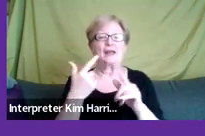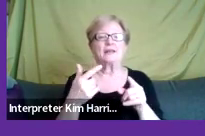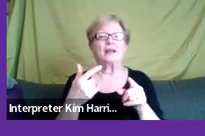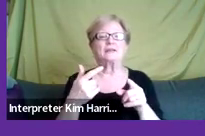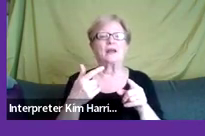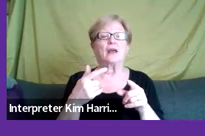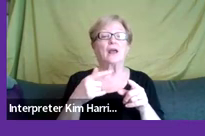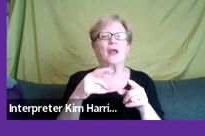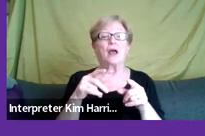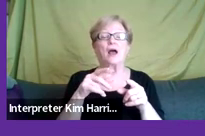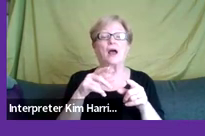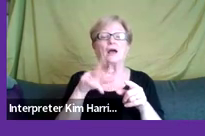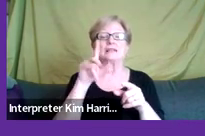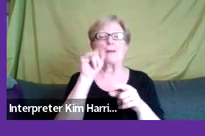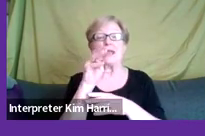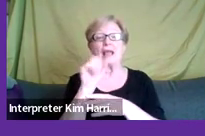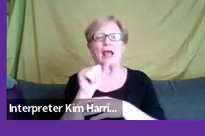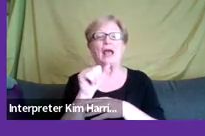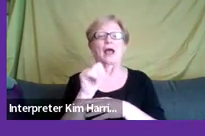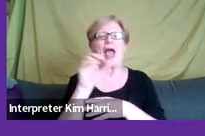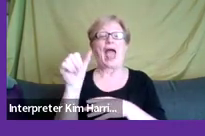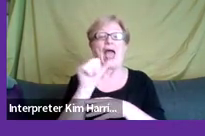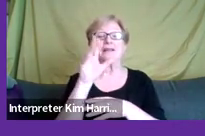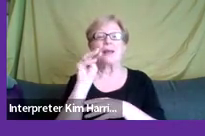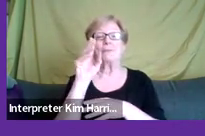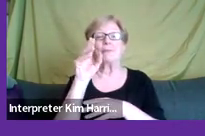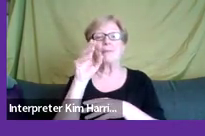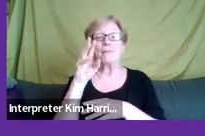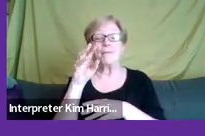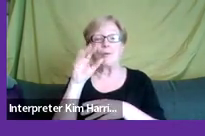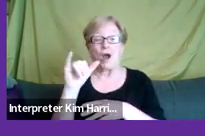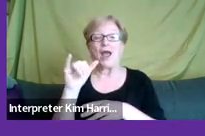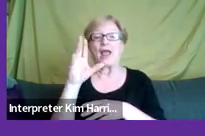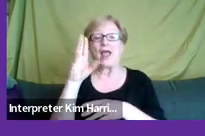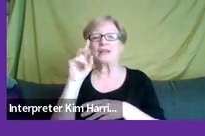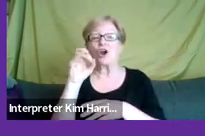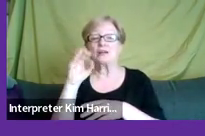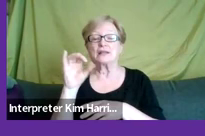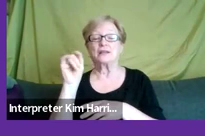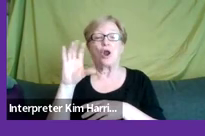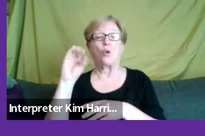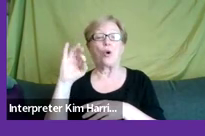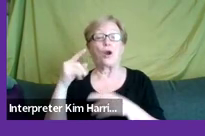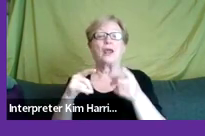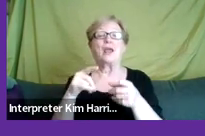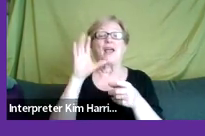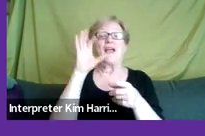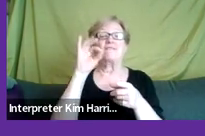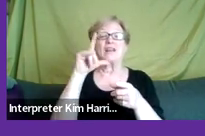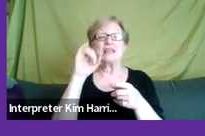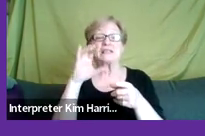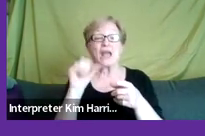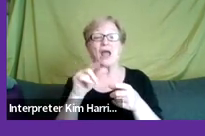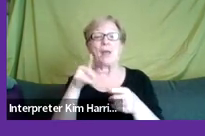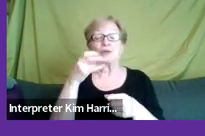mymdrc.org. So Tamika, Felice, and Priscilla. Also, again, you can reach out to us